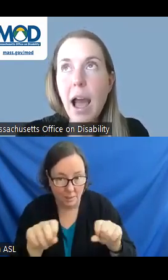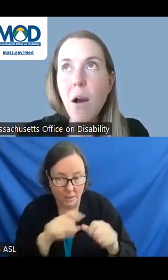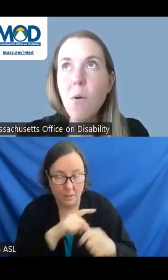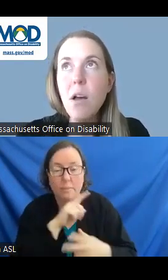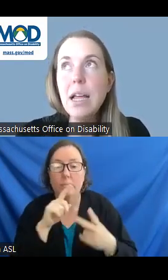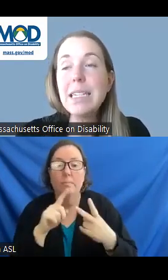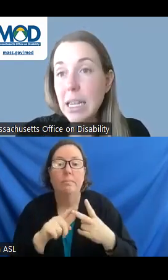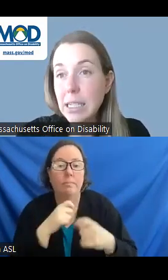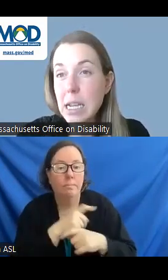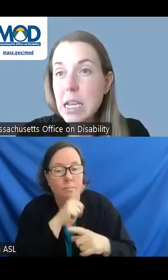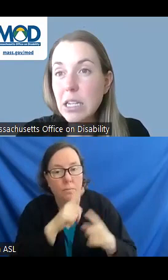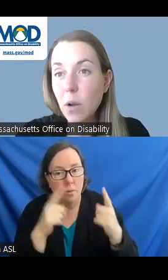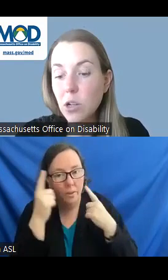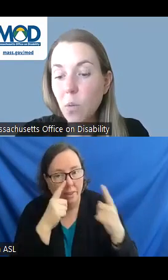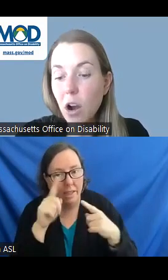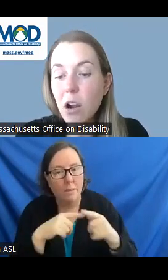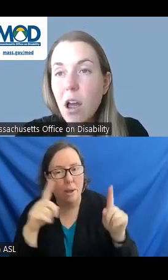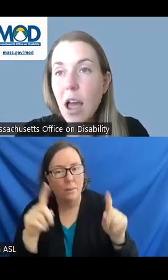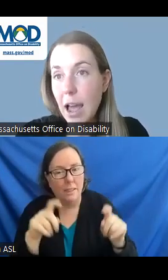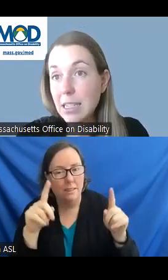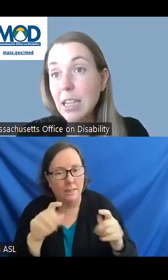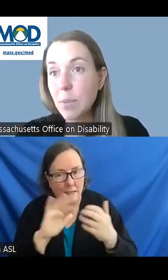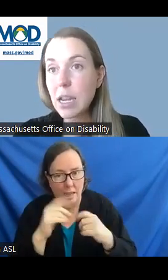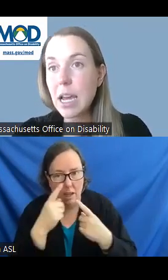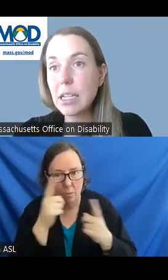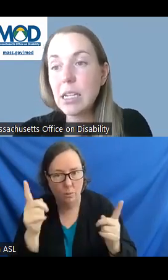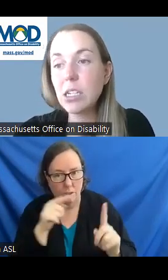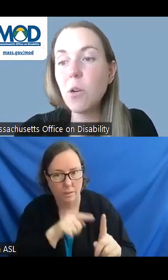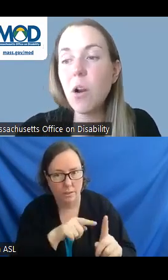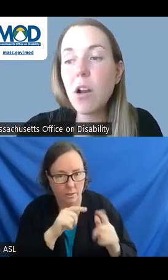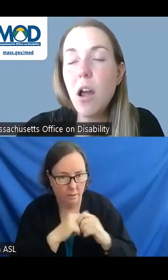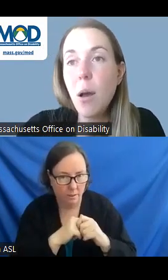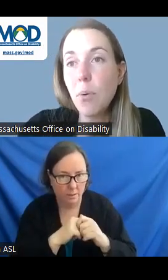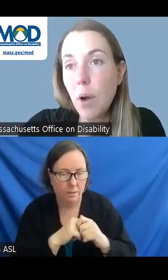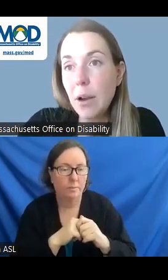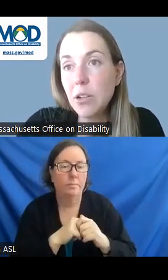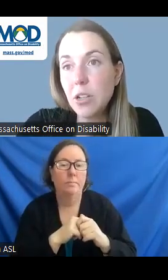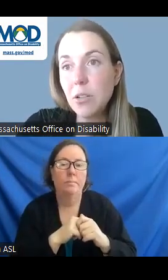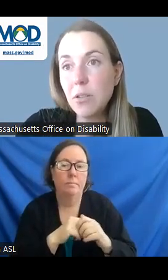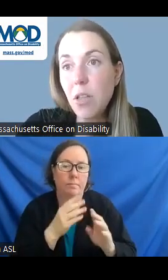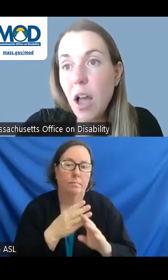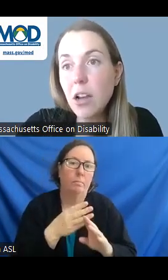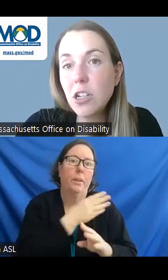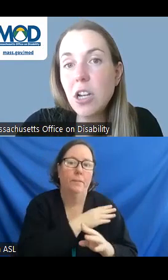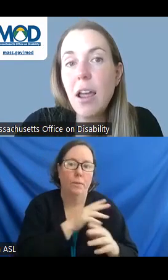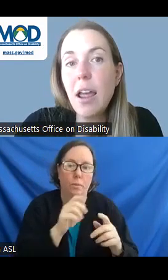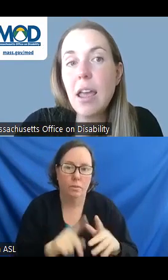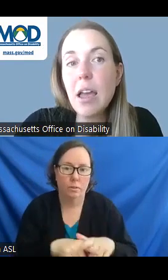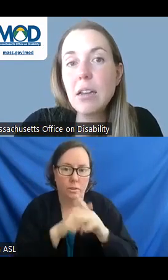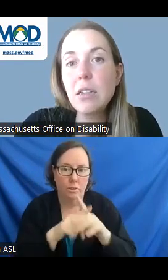about how testing is going to work, accessibility testing is going to work prior to